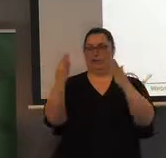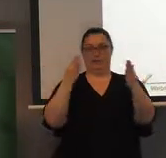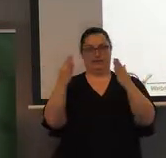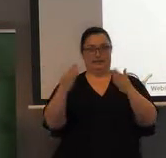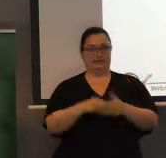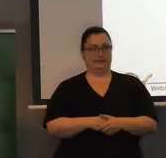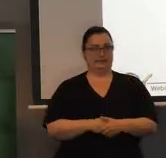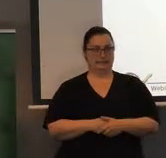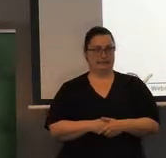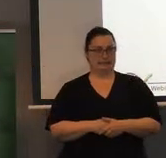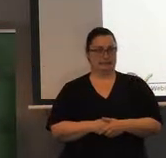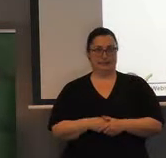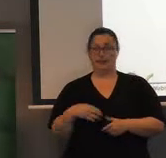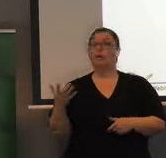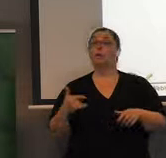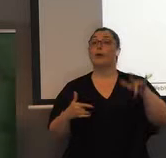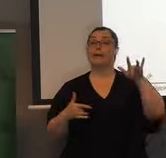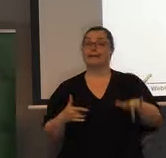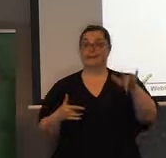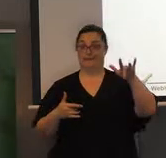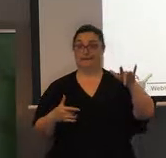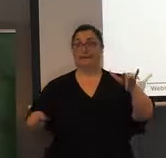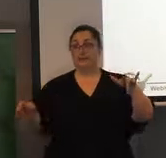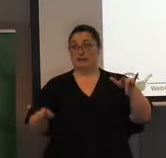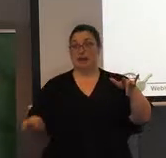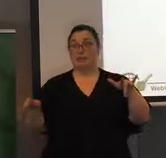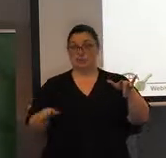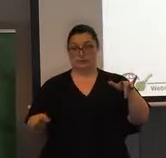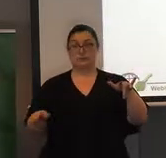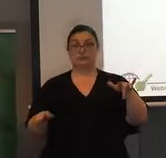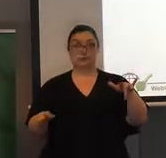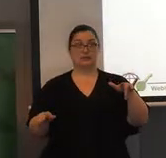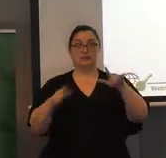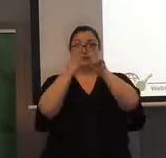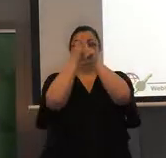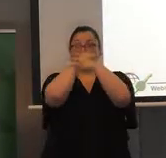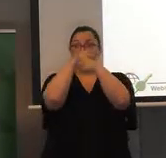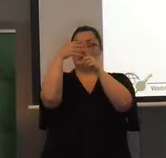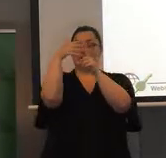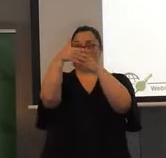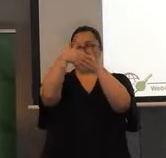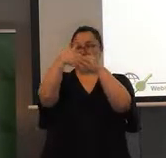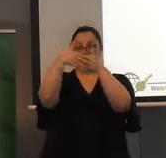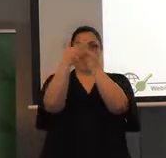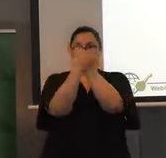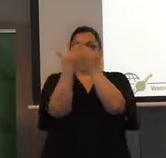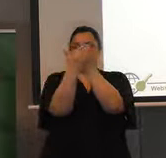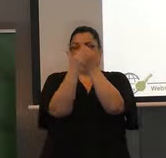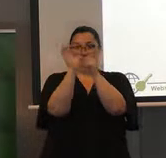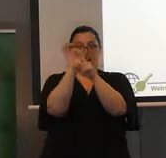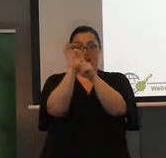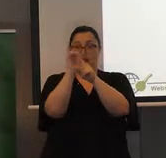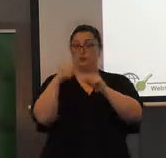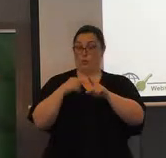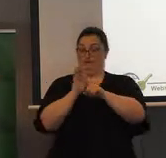that where the keyboard focus is and the mouse focus, which should be the same, they have changed the background. So